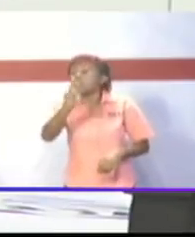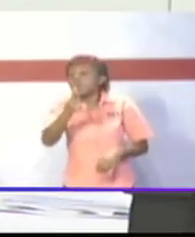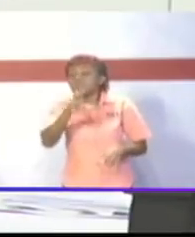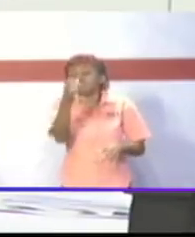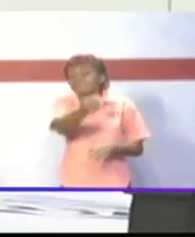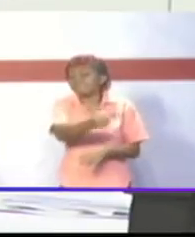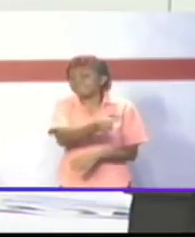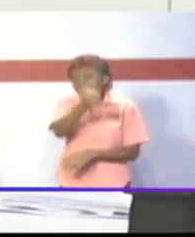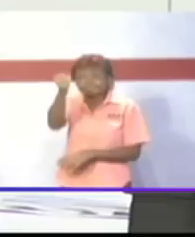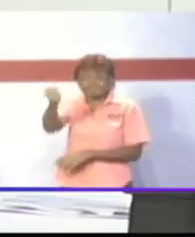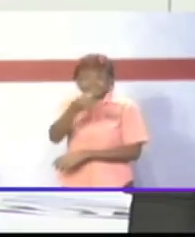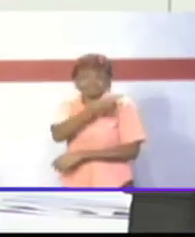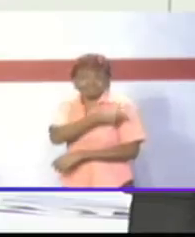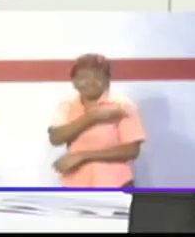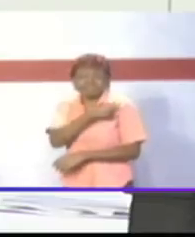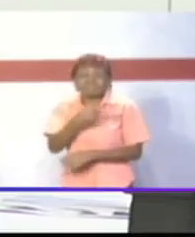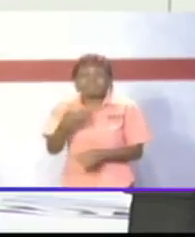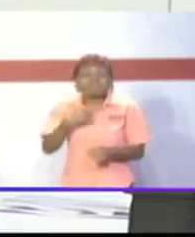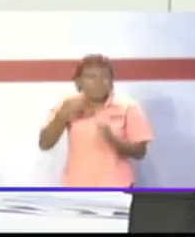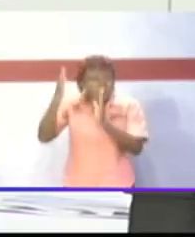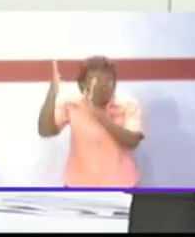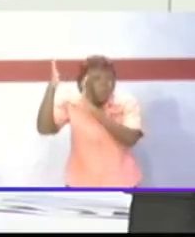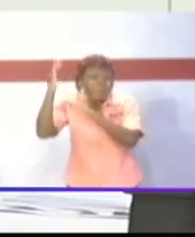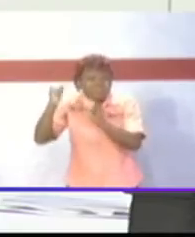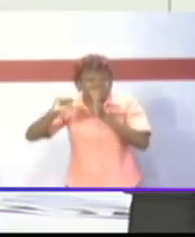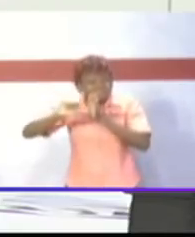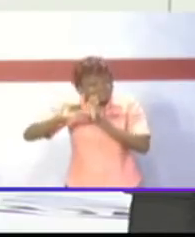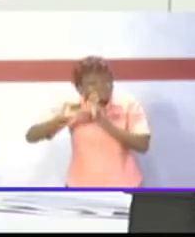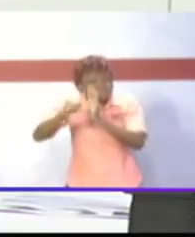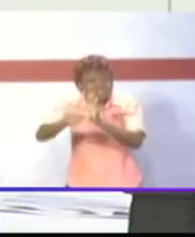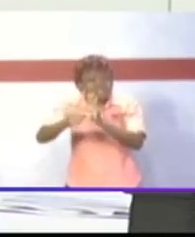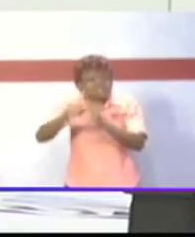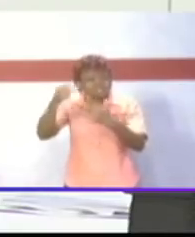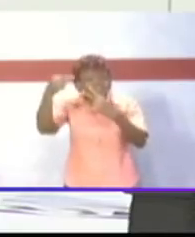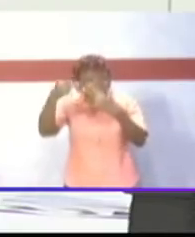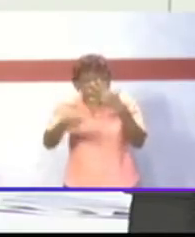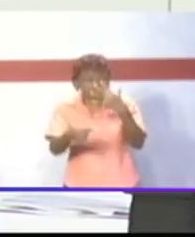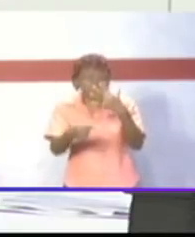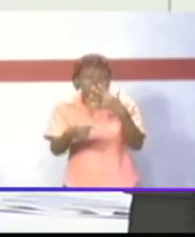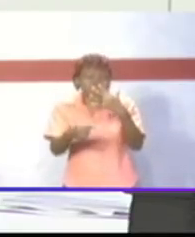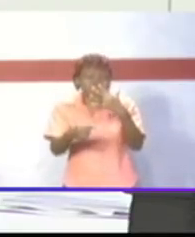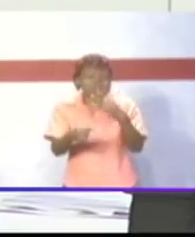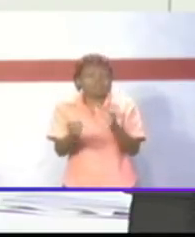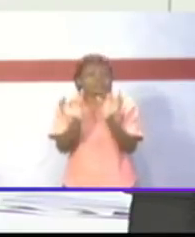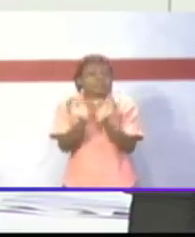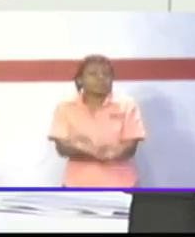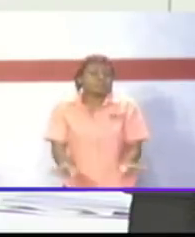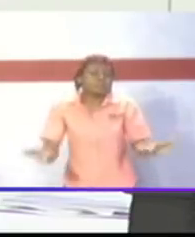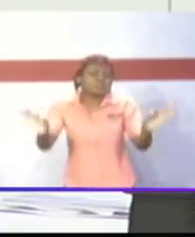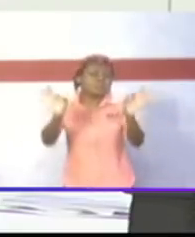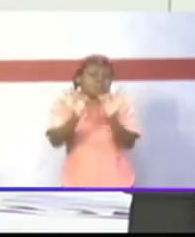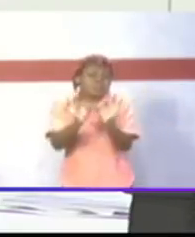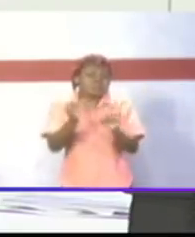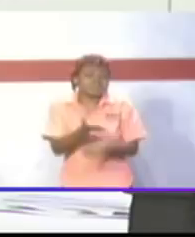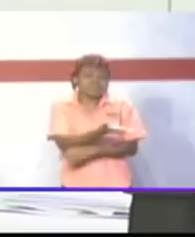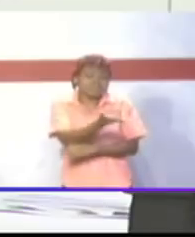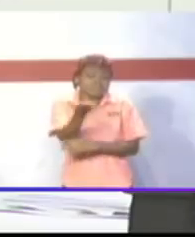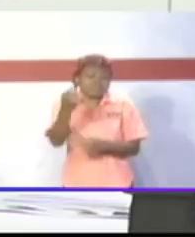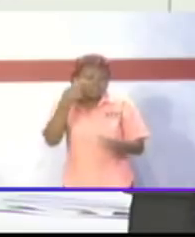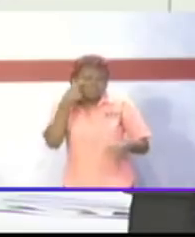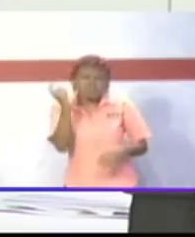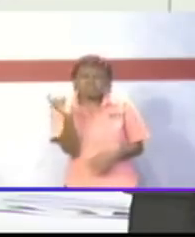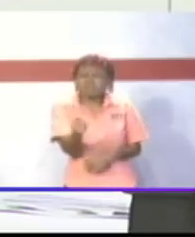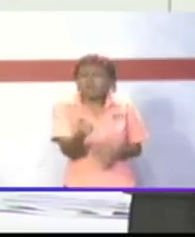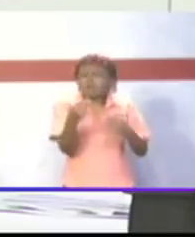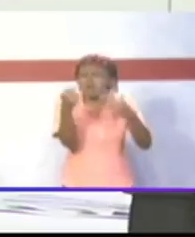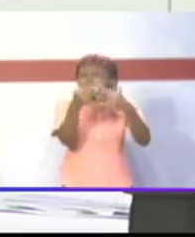have reiterated and stressed for the members of the public the need for immediate care in the parallel healthcare system